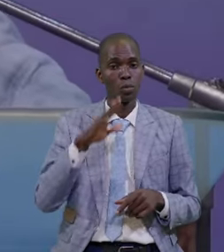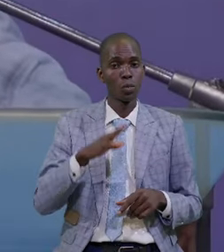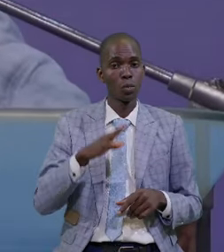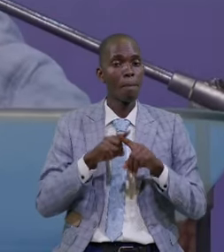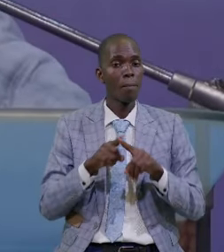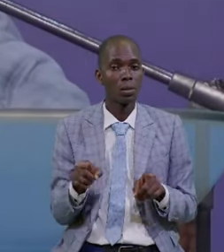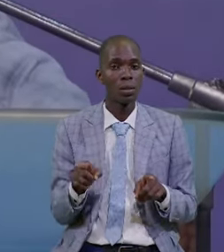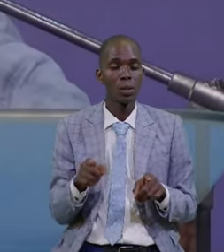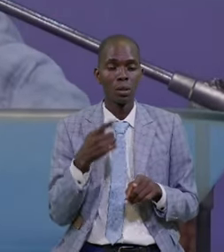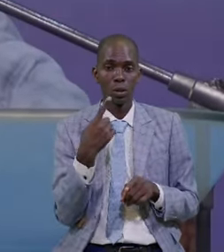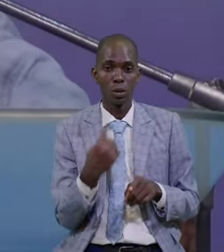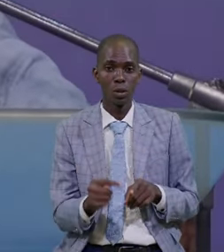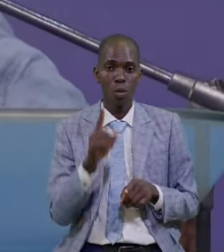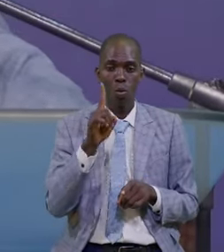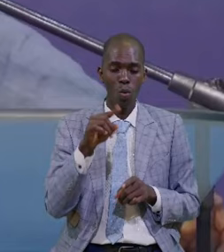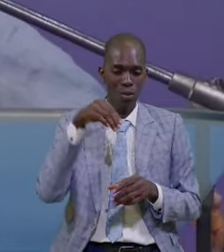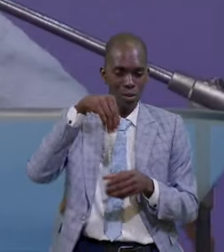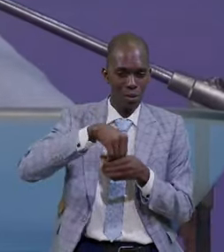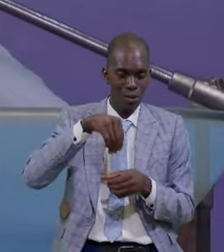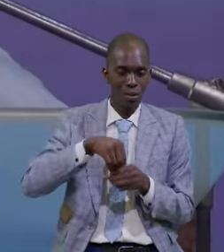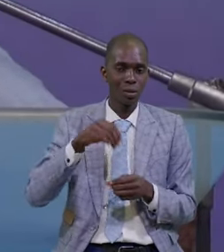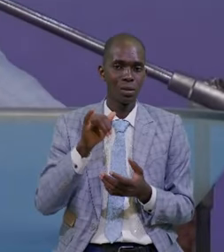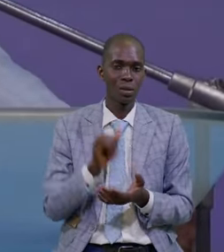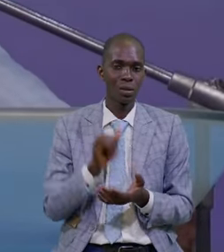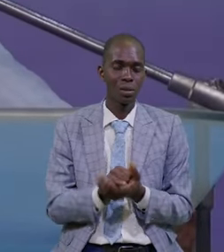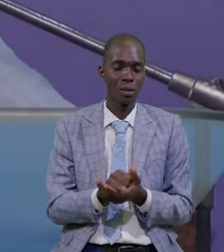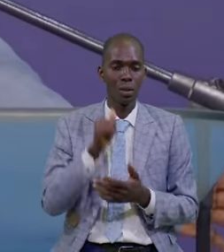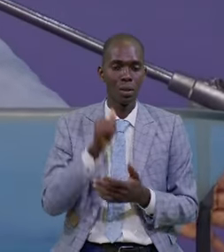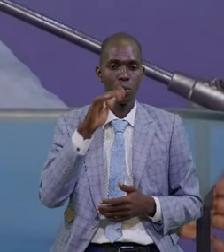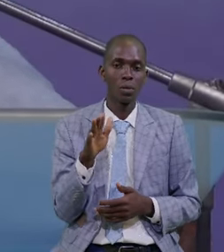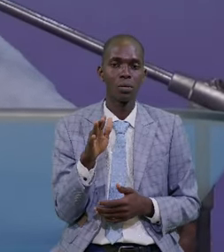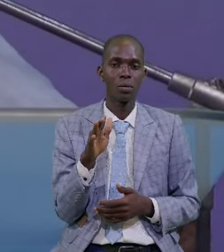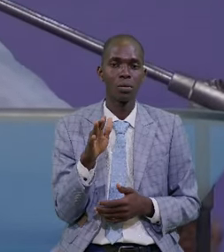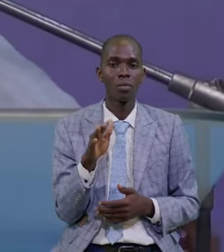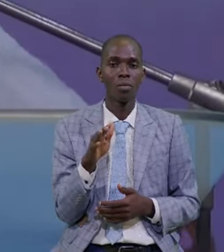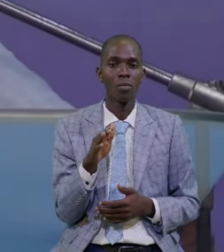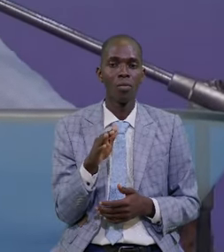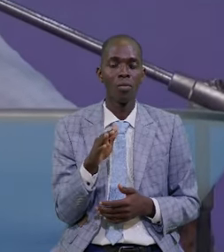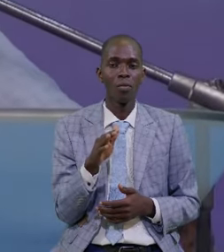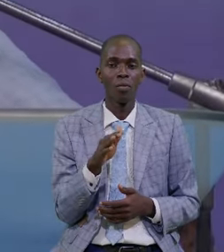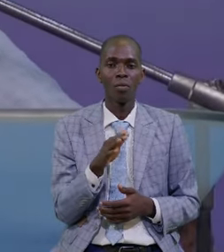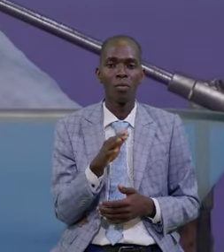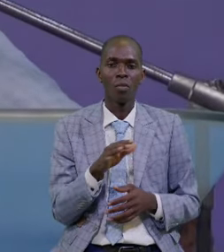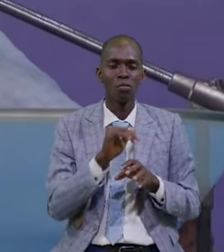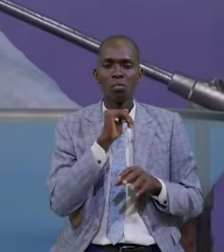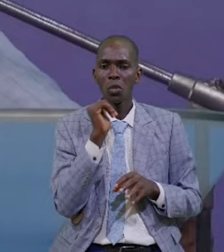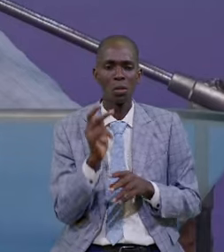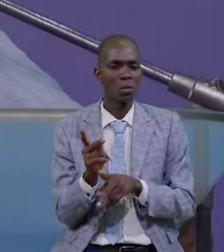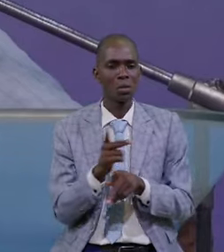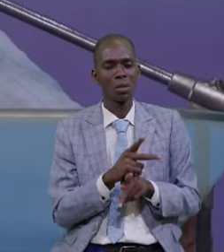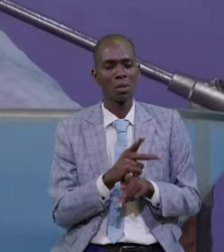the one that dwelt inside her did not care for the title of